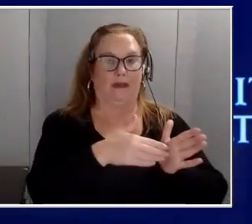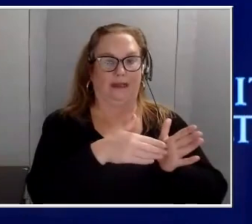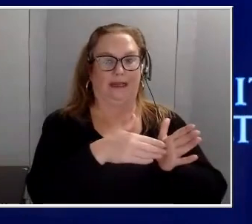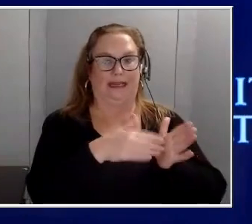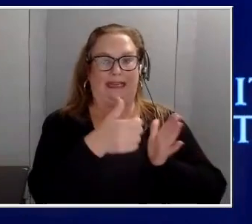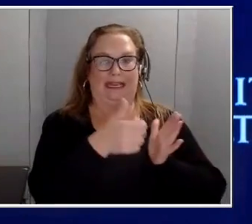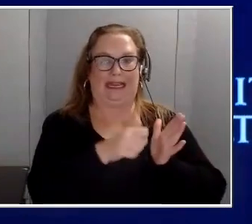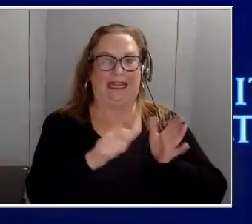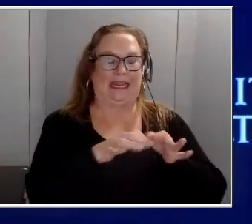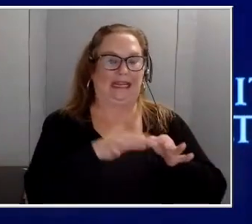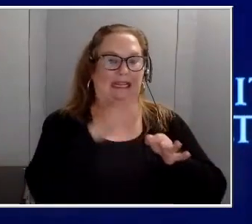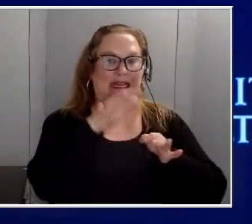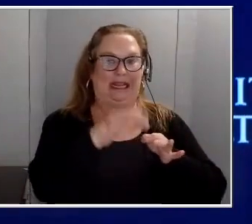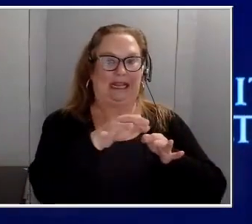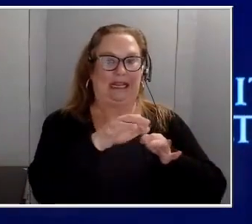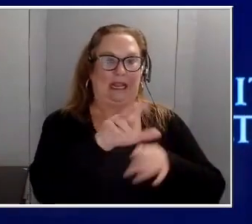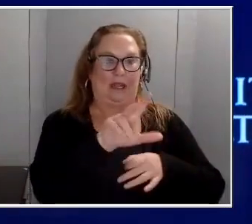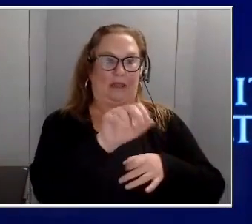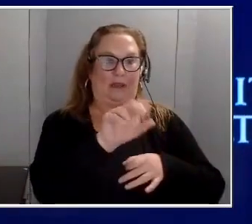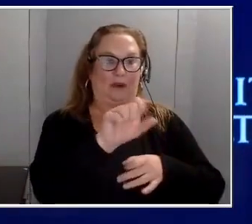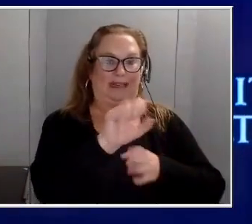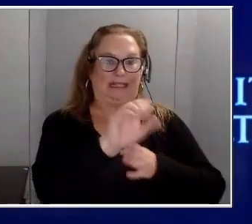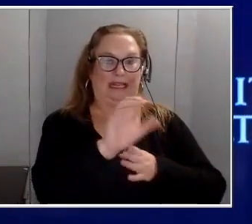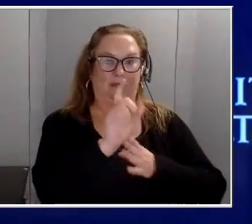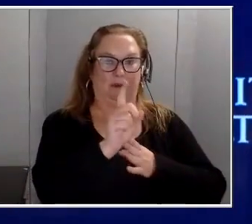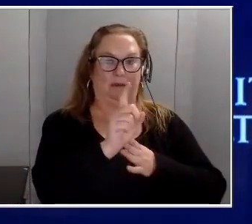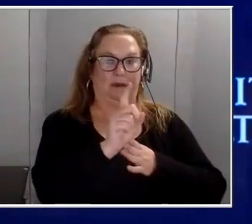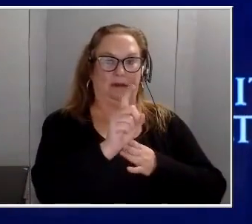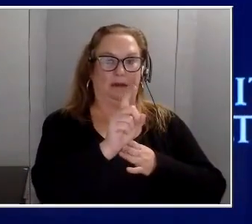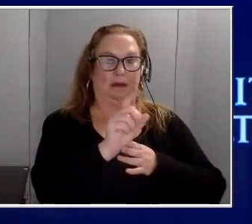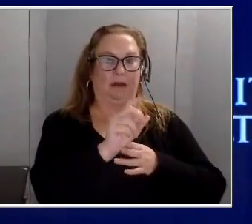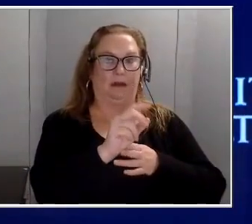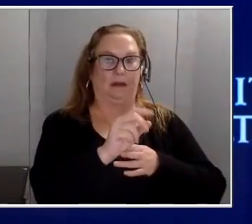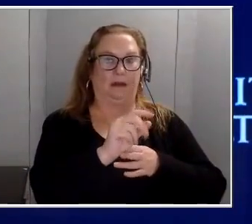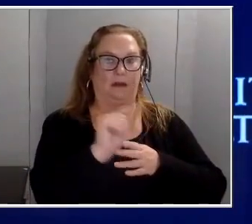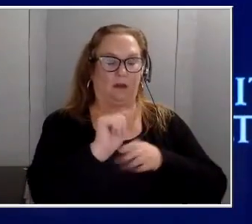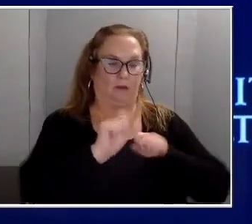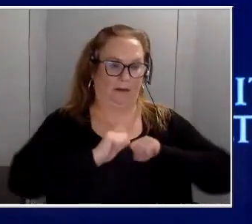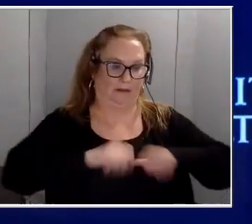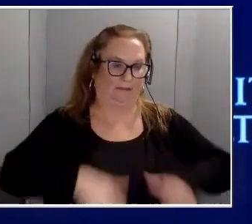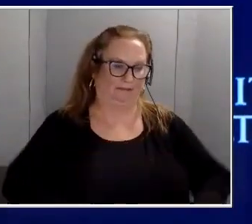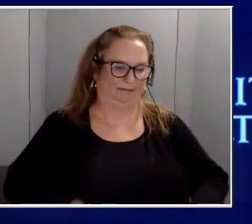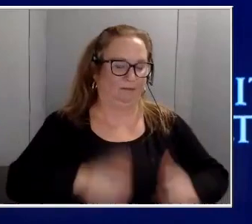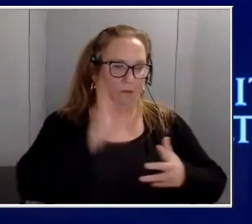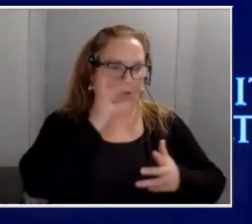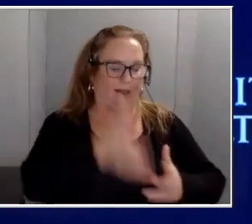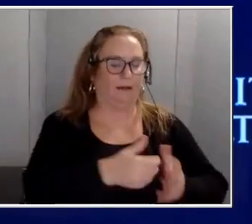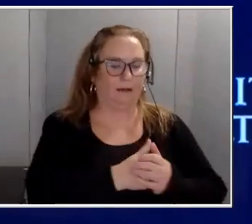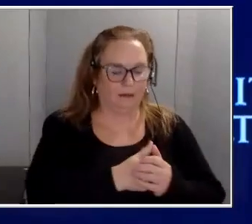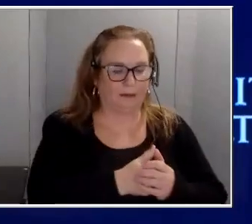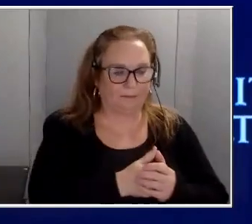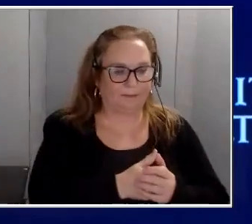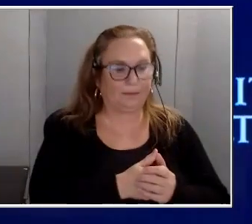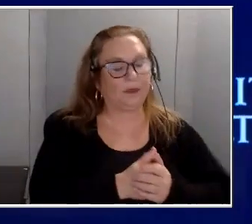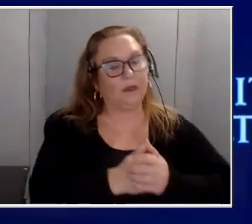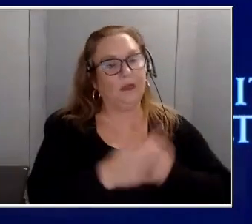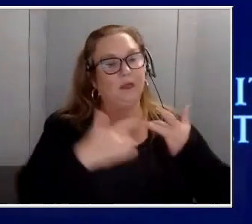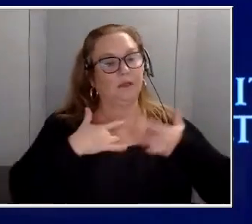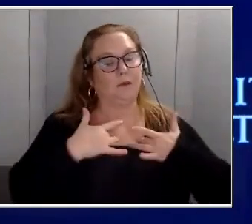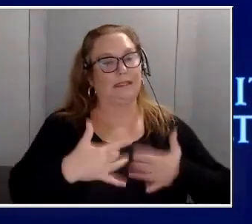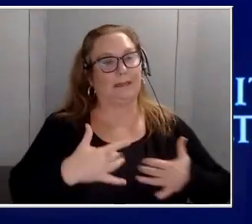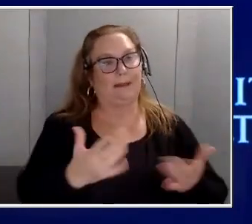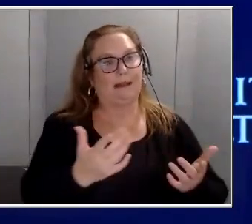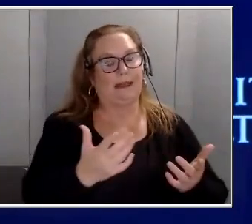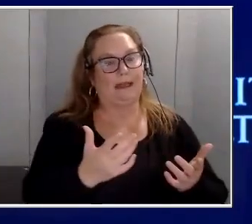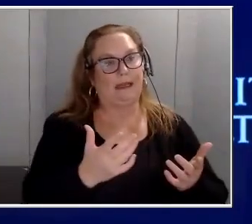any sort of delay, it can even be 30 seconds to a minute, some men and women will have urinary incontinence. And so we usually go through a sort